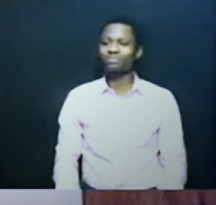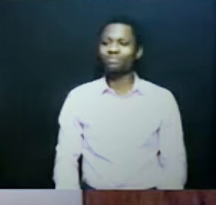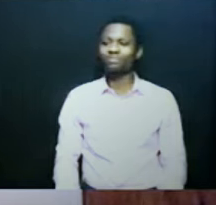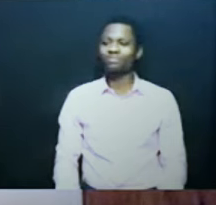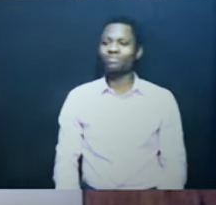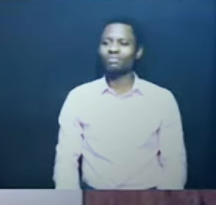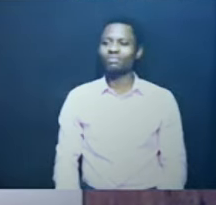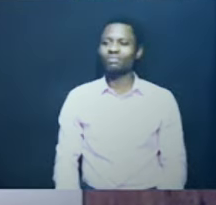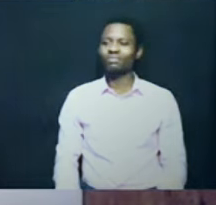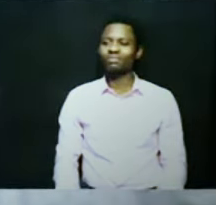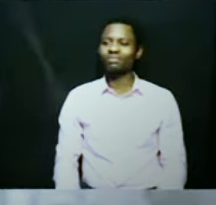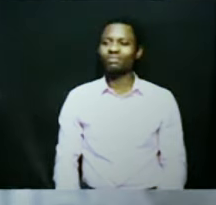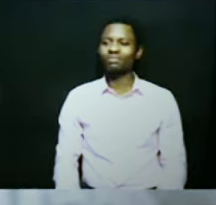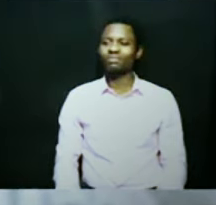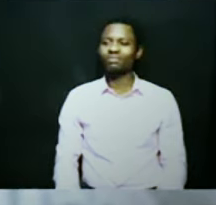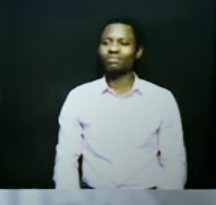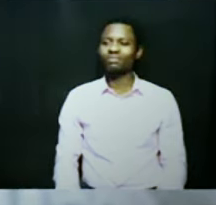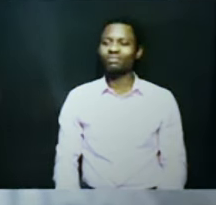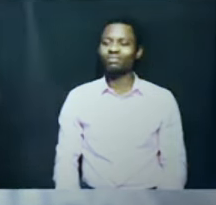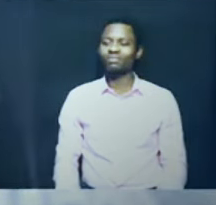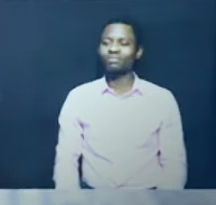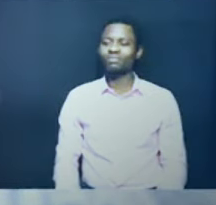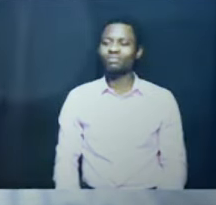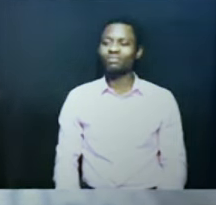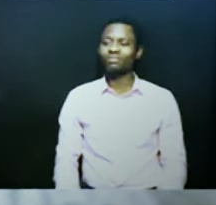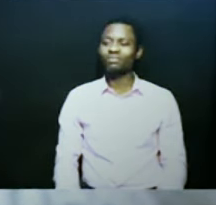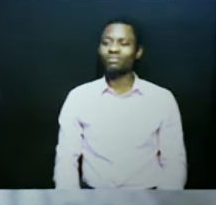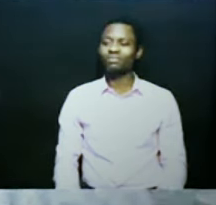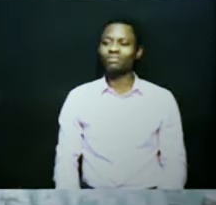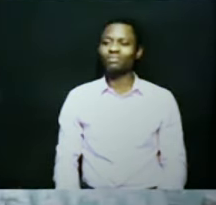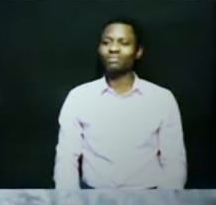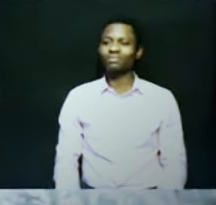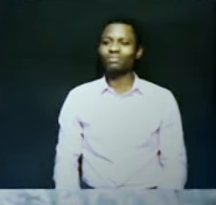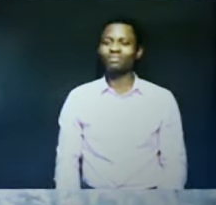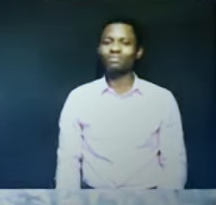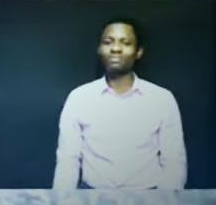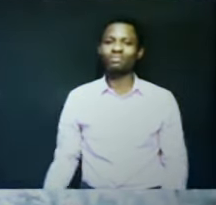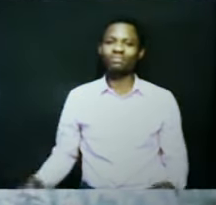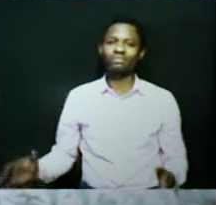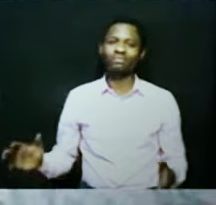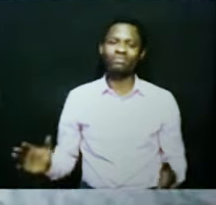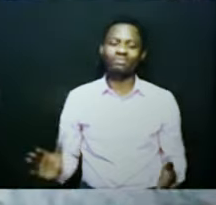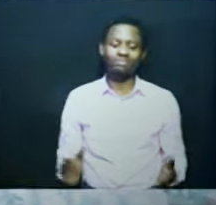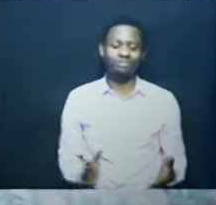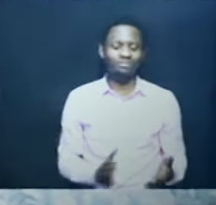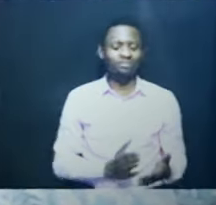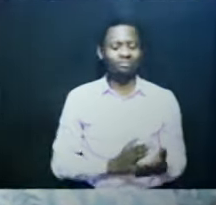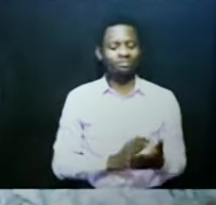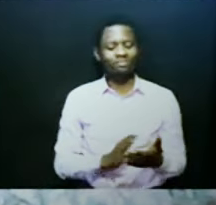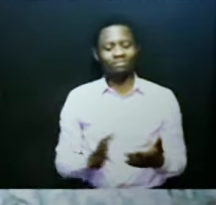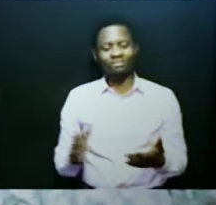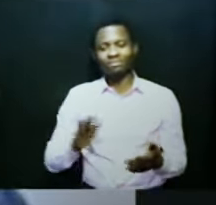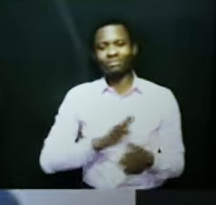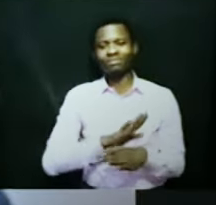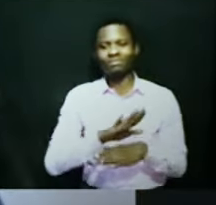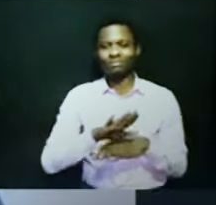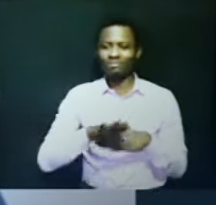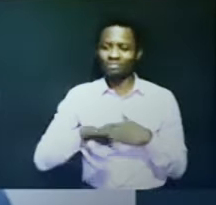all my springs are in thee. O